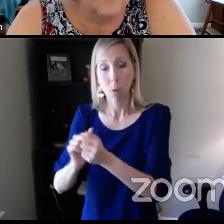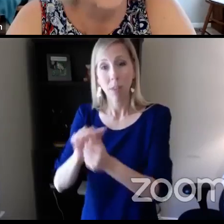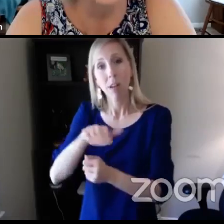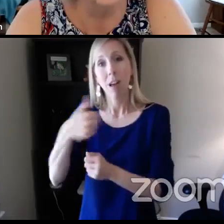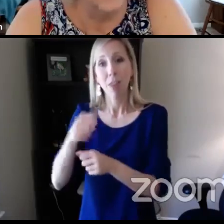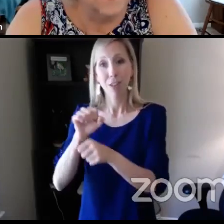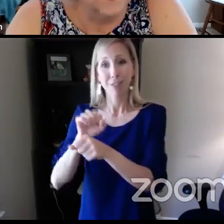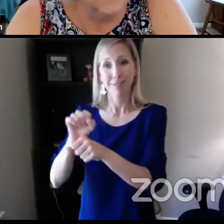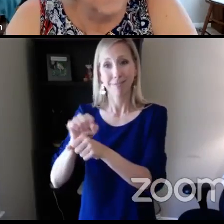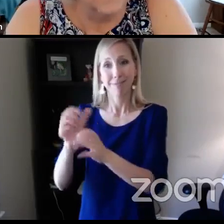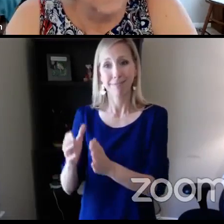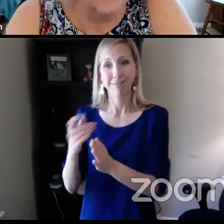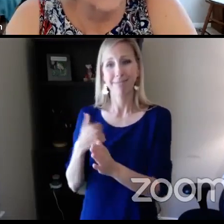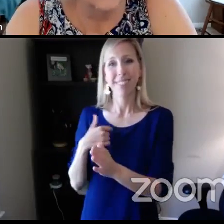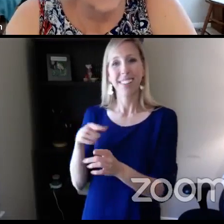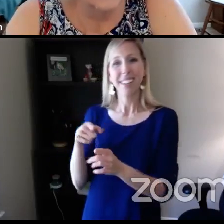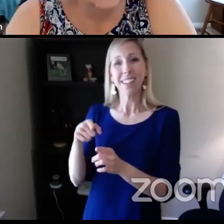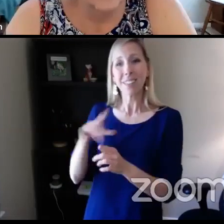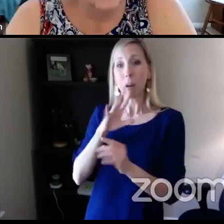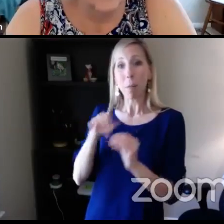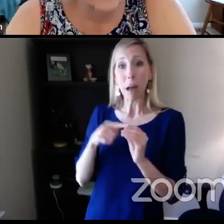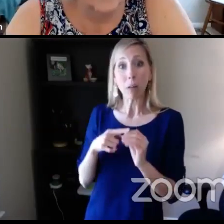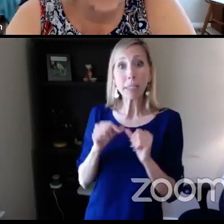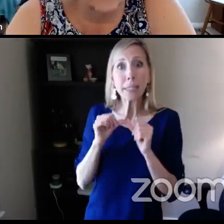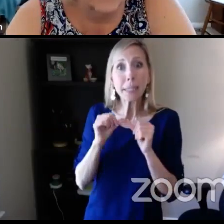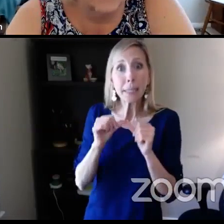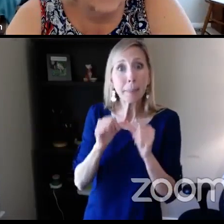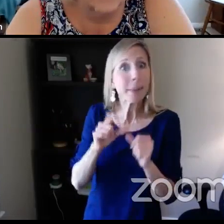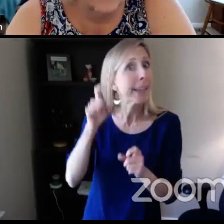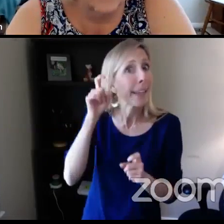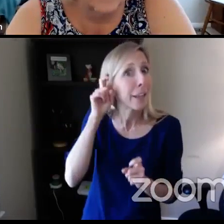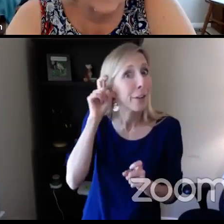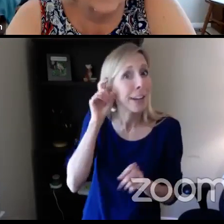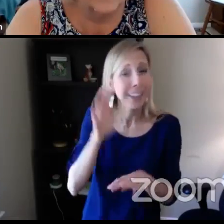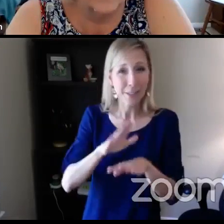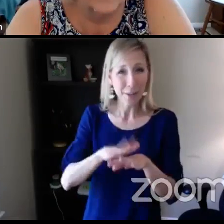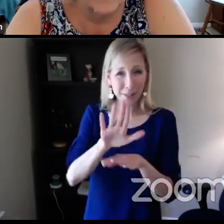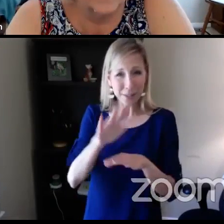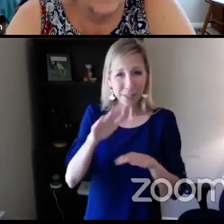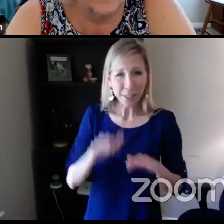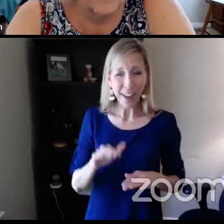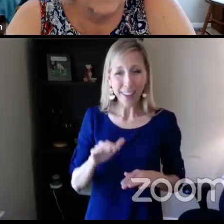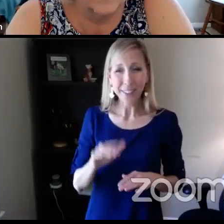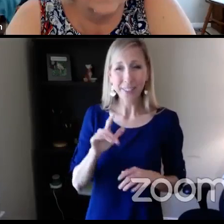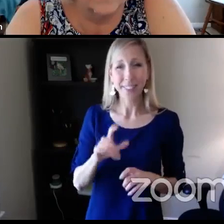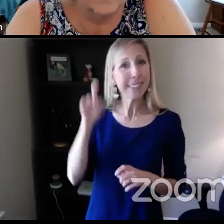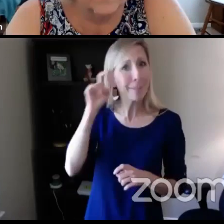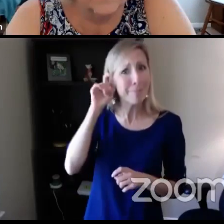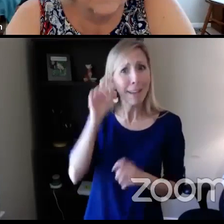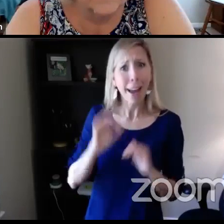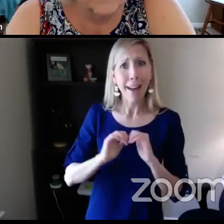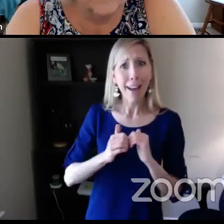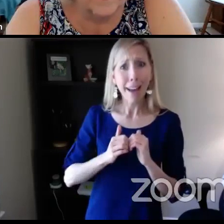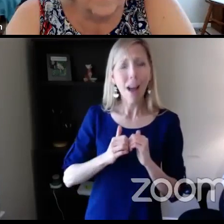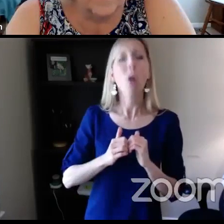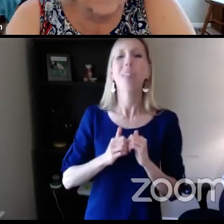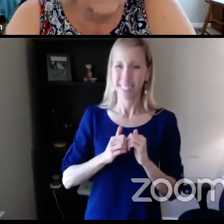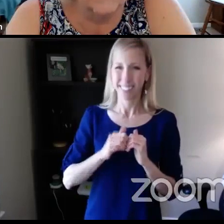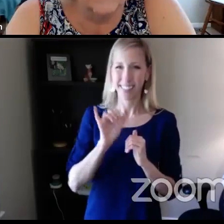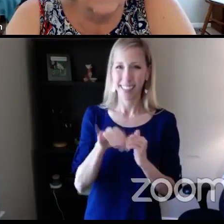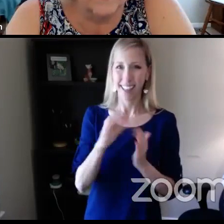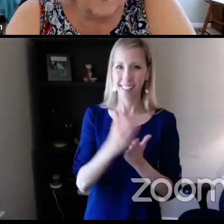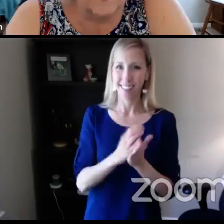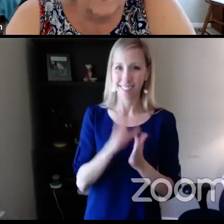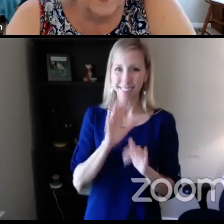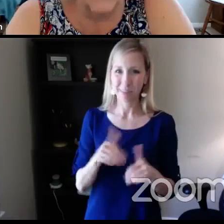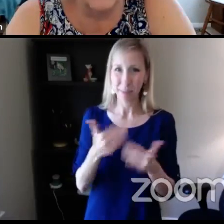I hope, about keeping hearing aids on your child. So that will be a course that will be offered in